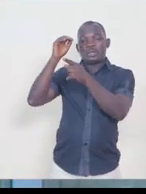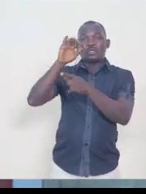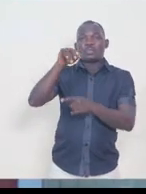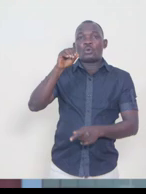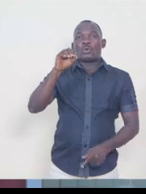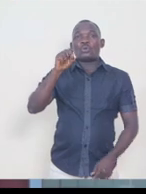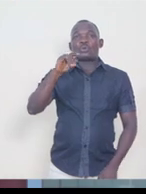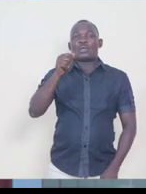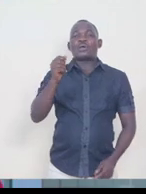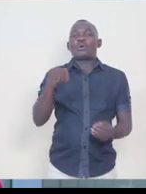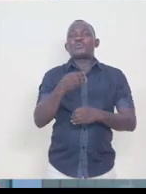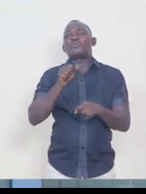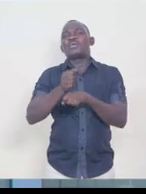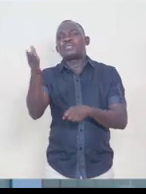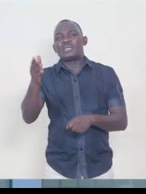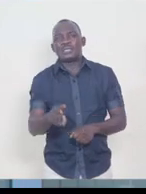Joshua? Joshua.